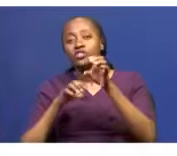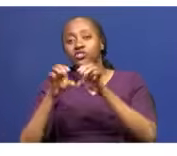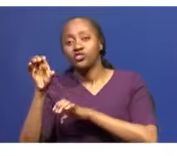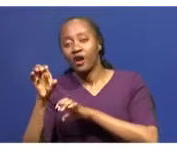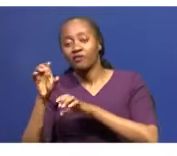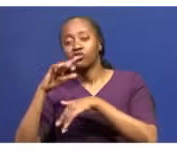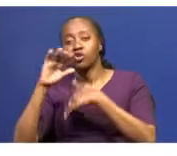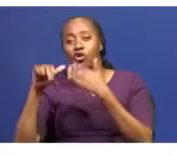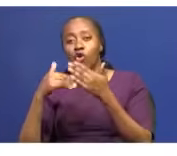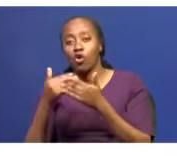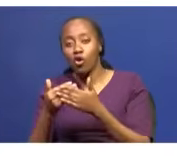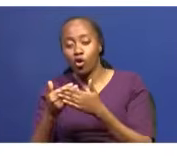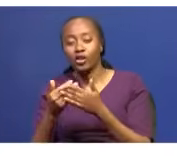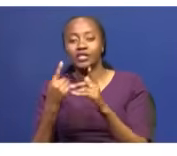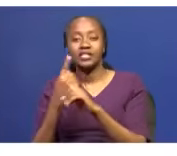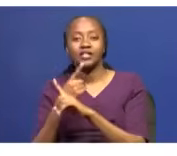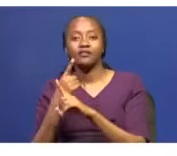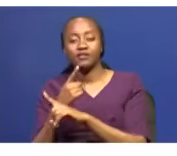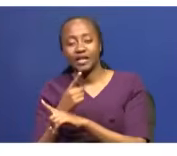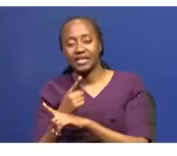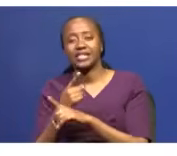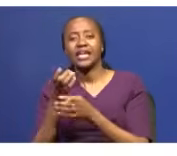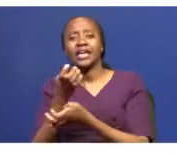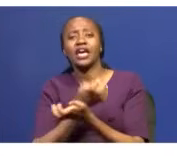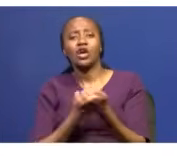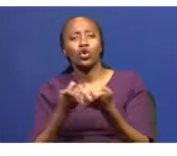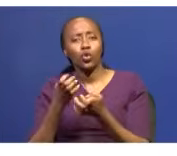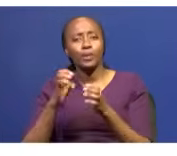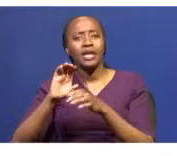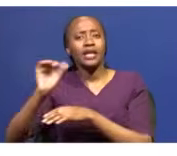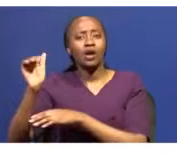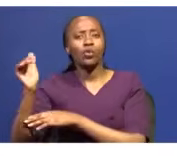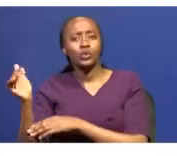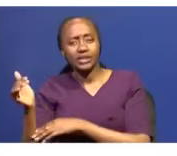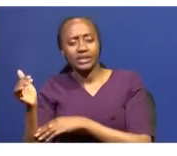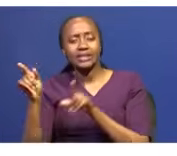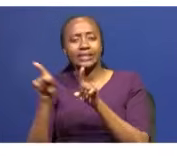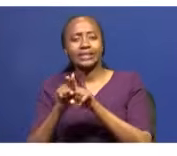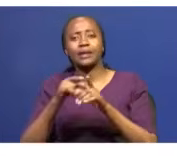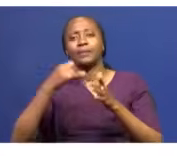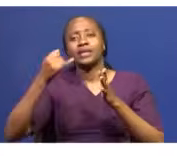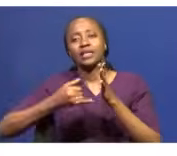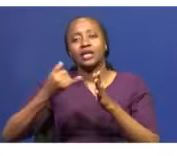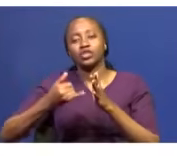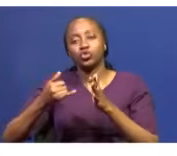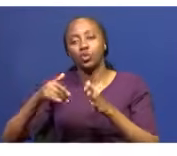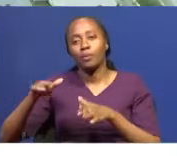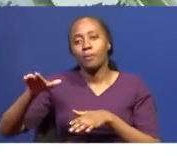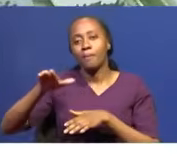up the rollout of circular economies in all county aggregation and industrial parks in Kenya.